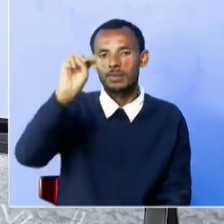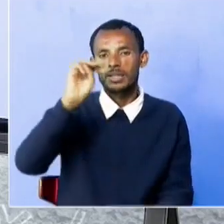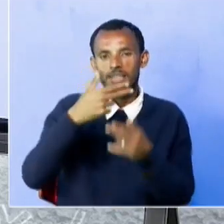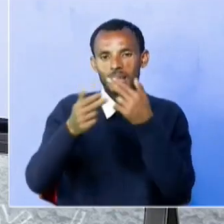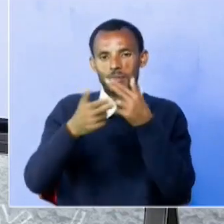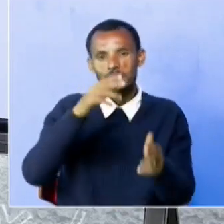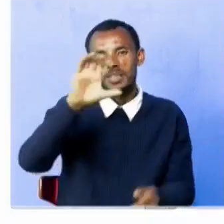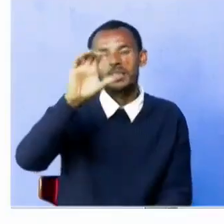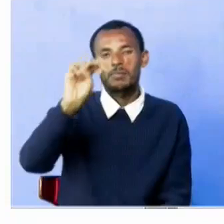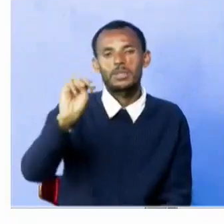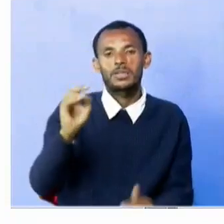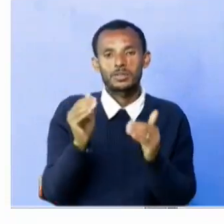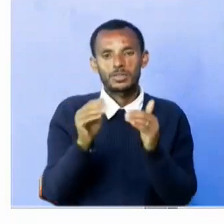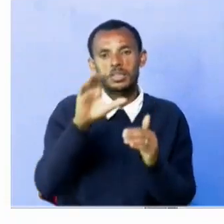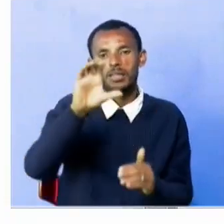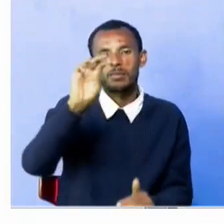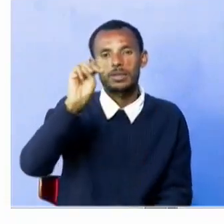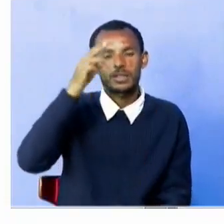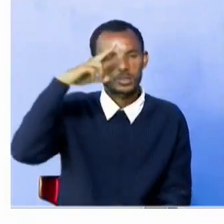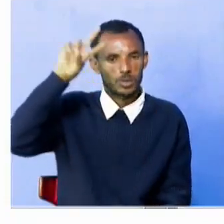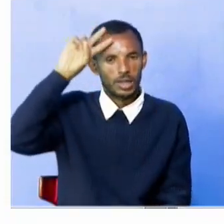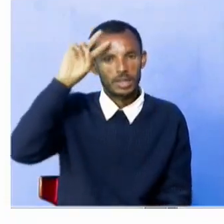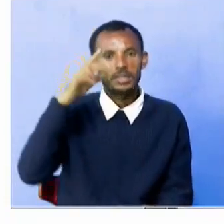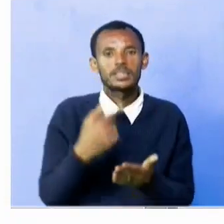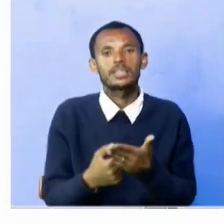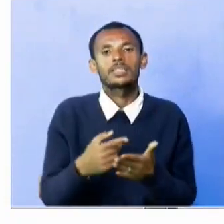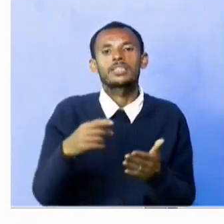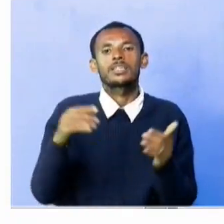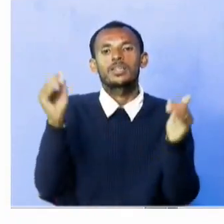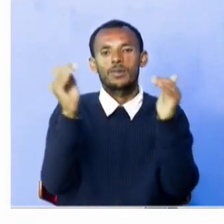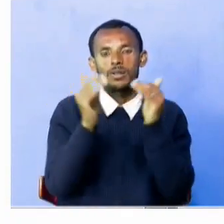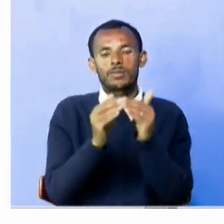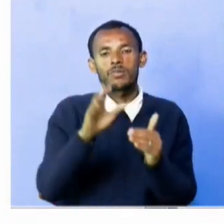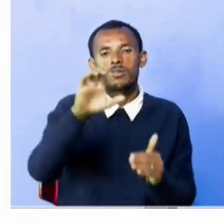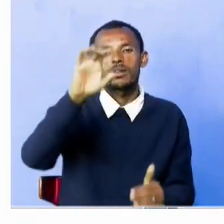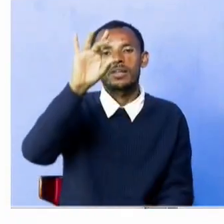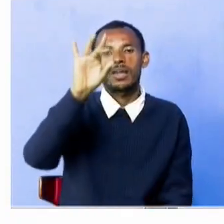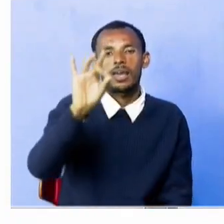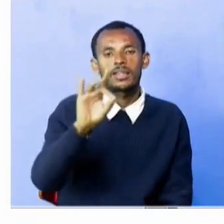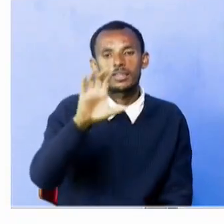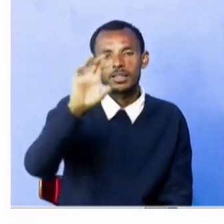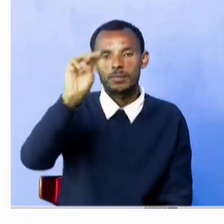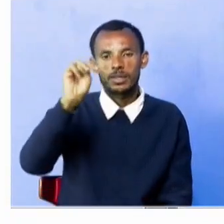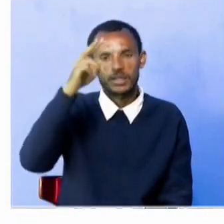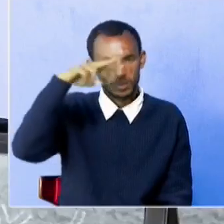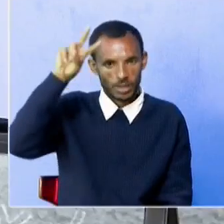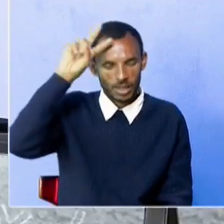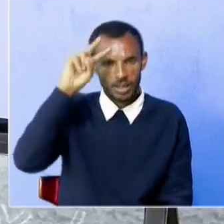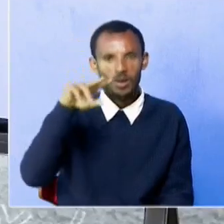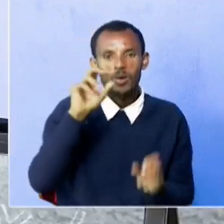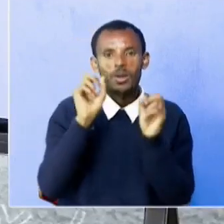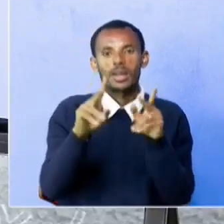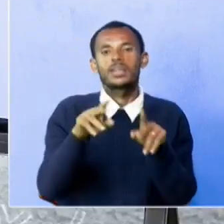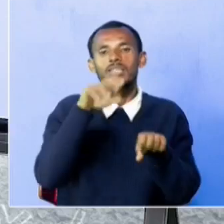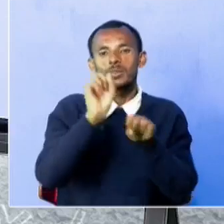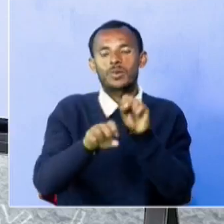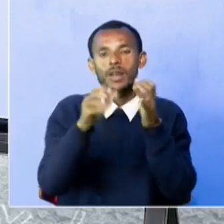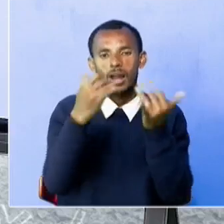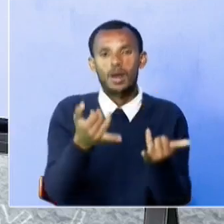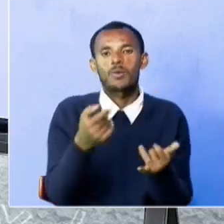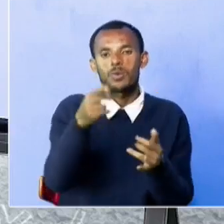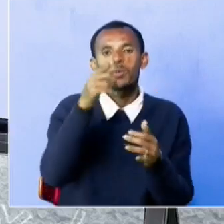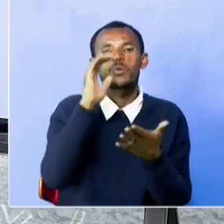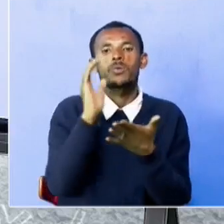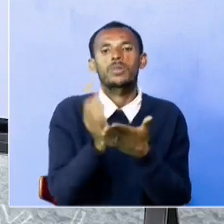times centimeter is centimeter square. So this becomes 48 centimeter square. Okay, so now you can